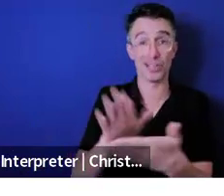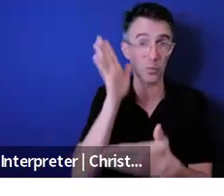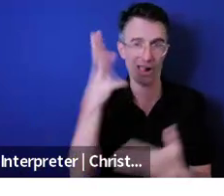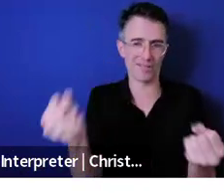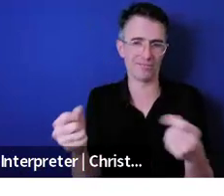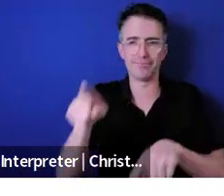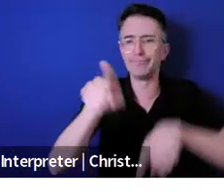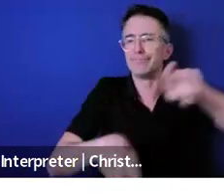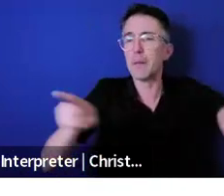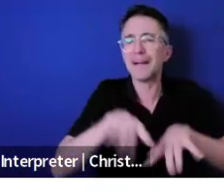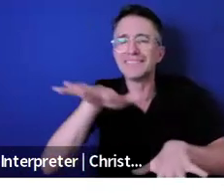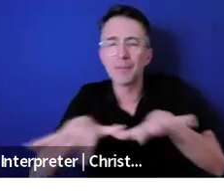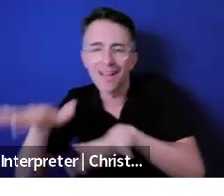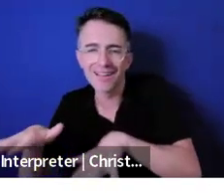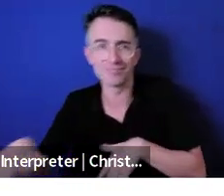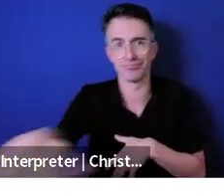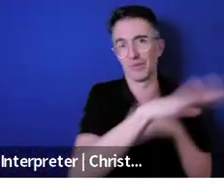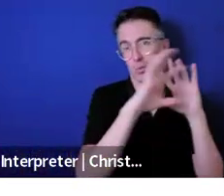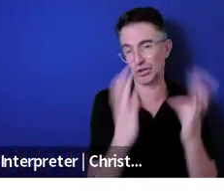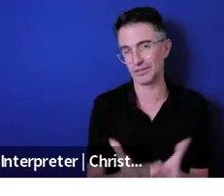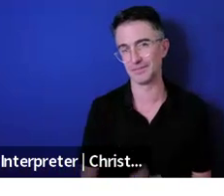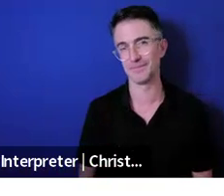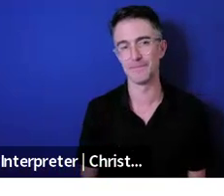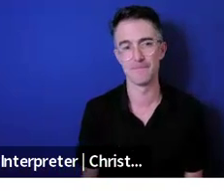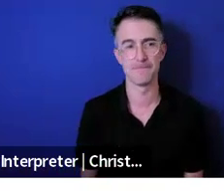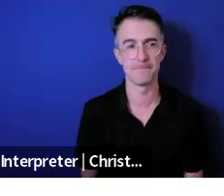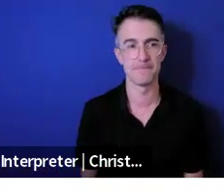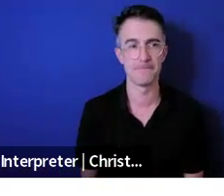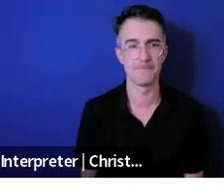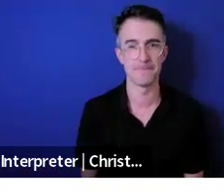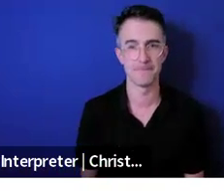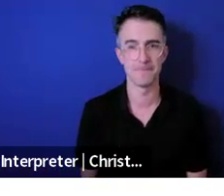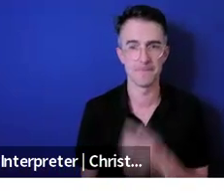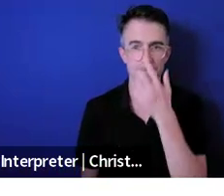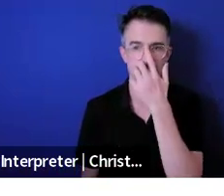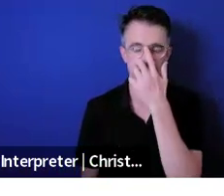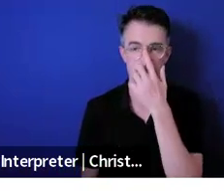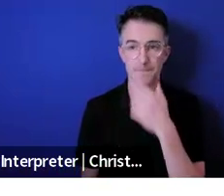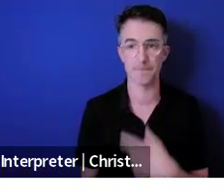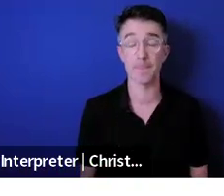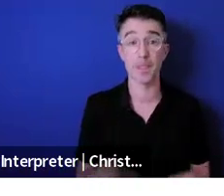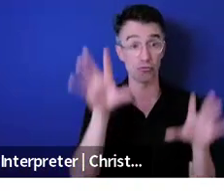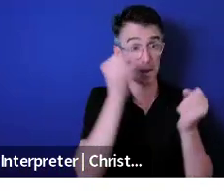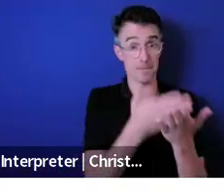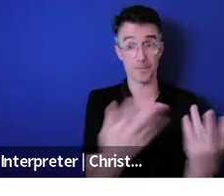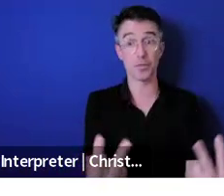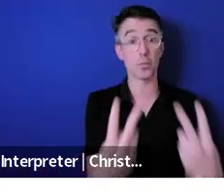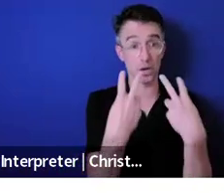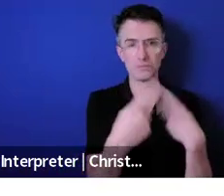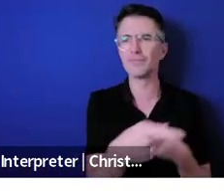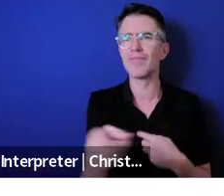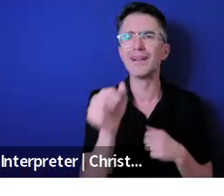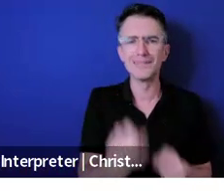I would like to remind all of us that we can use the chat feature in order to post any comment, share